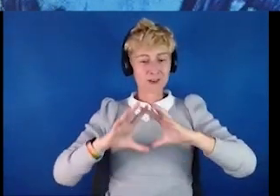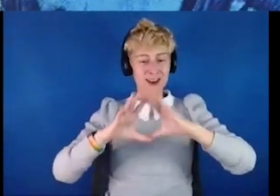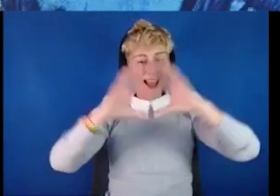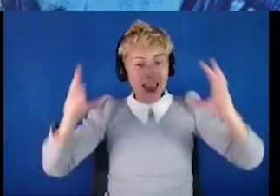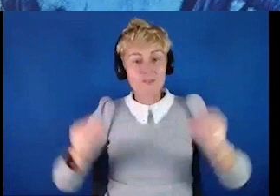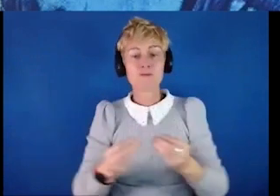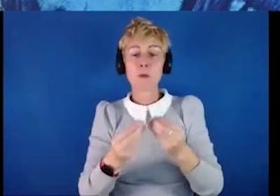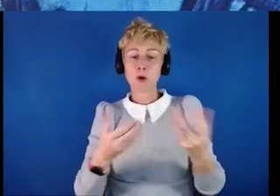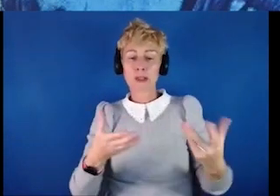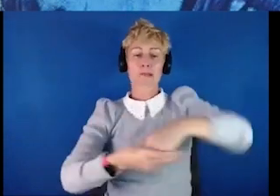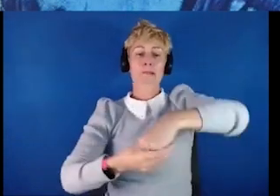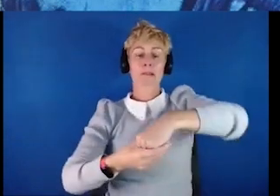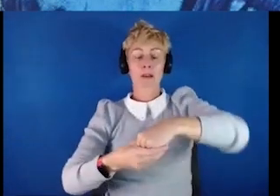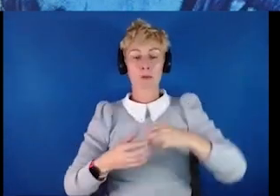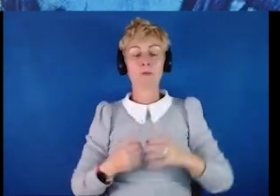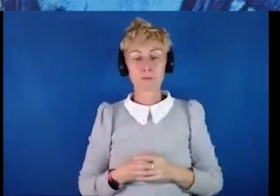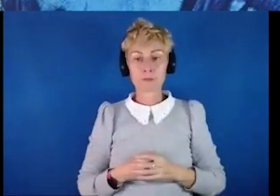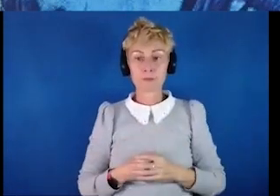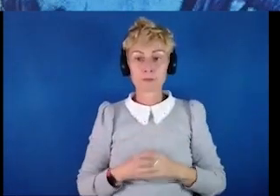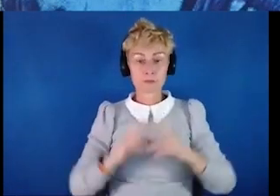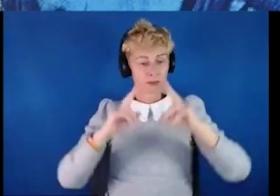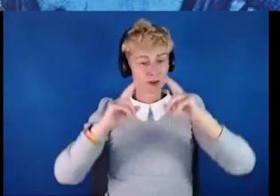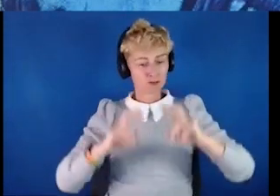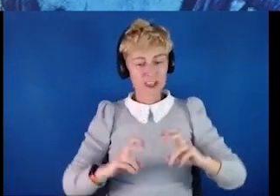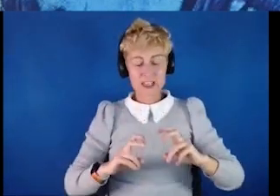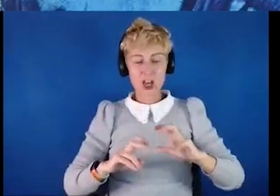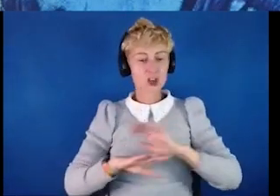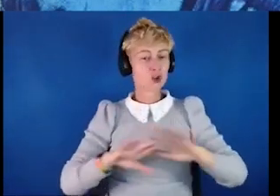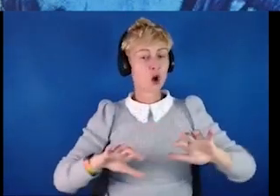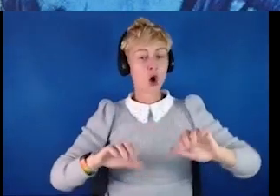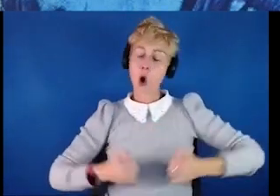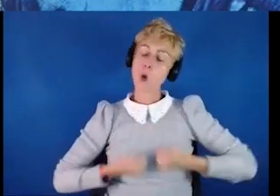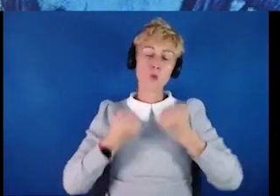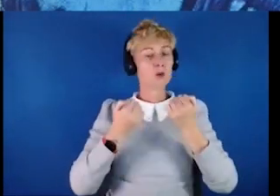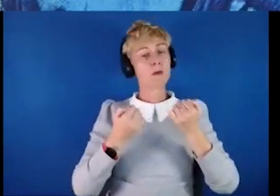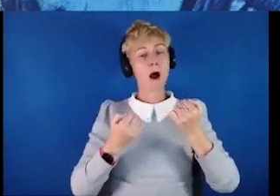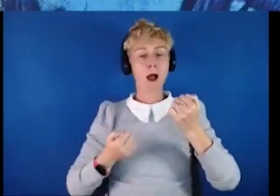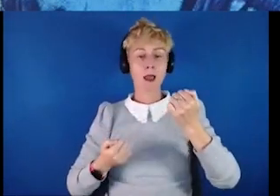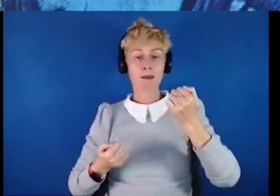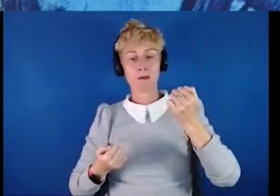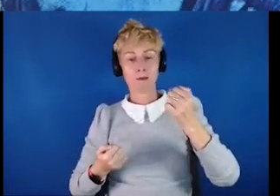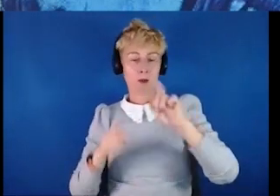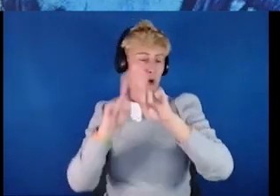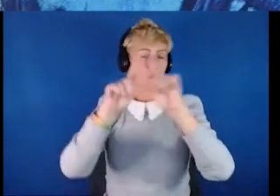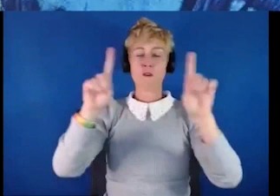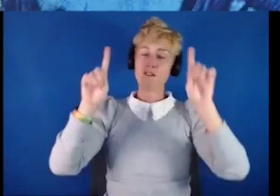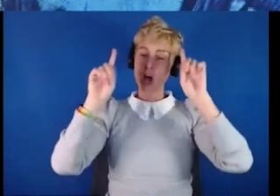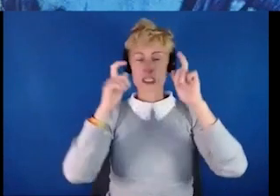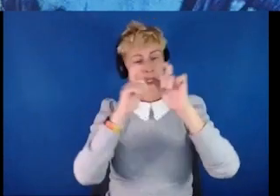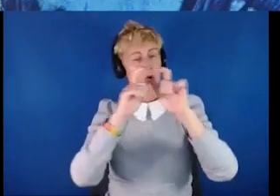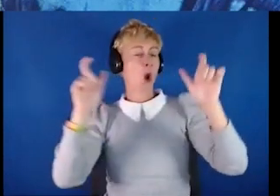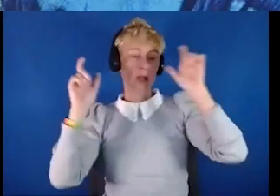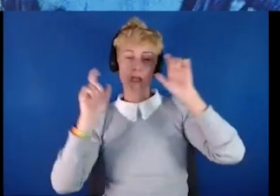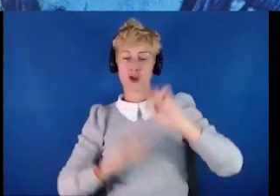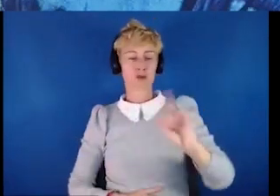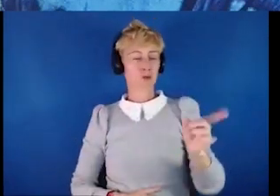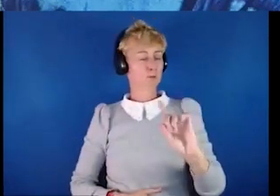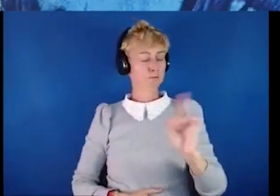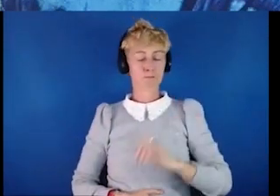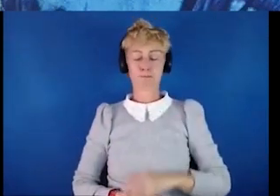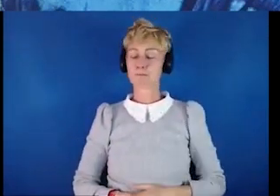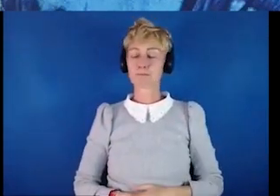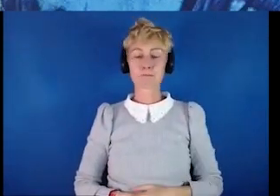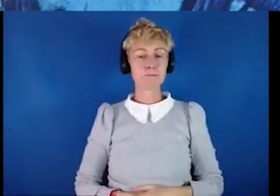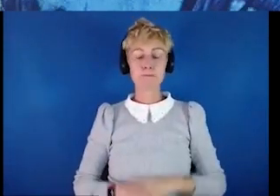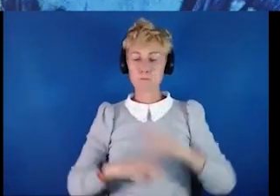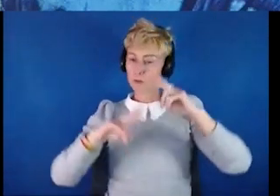business. Research, in my view, is not owned by the academy, by universities, colleges, institutes.